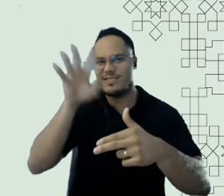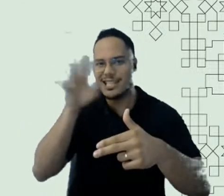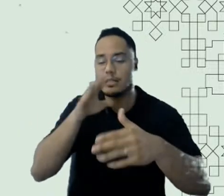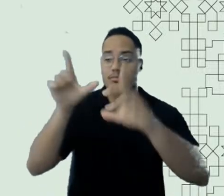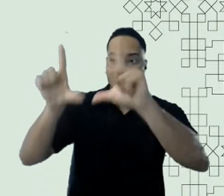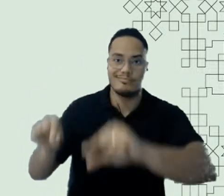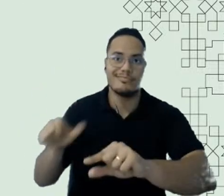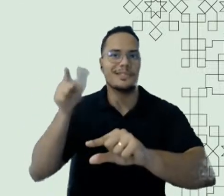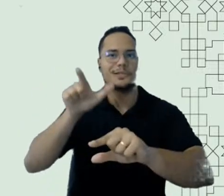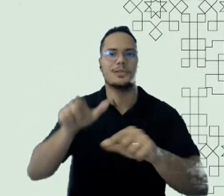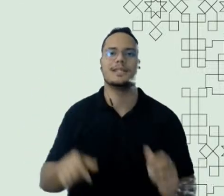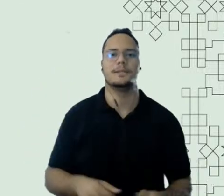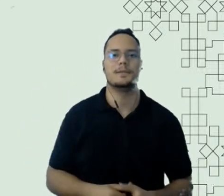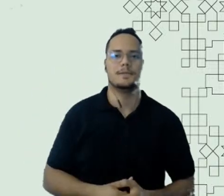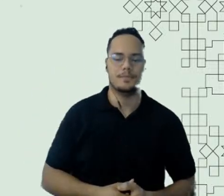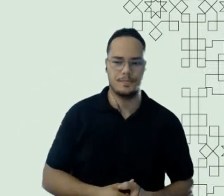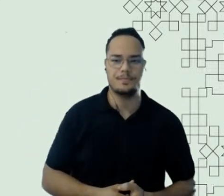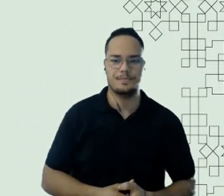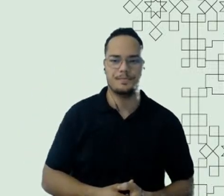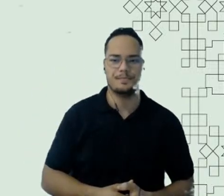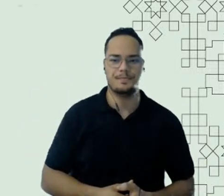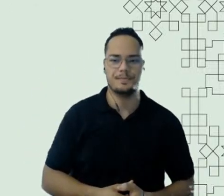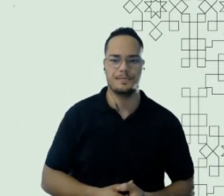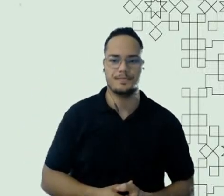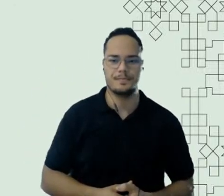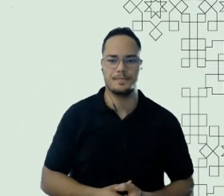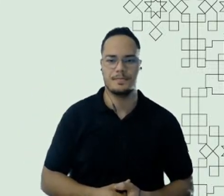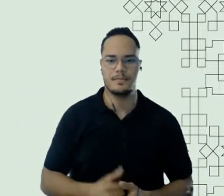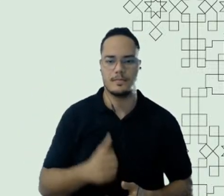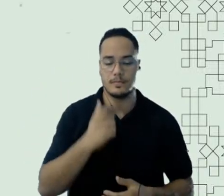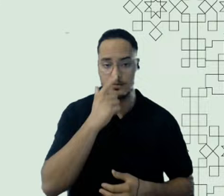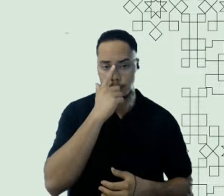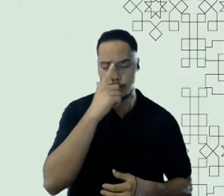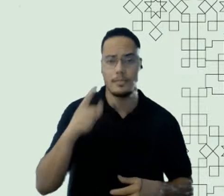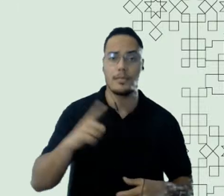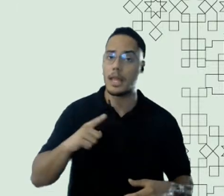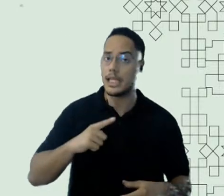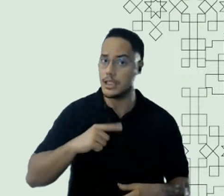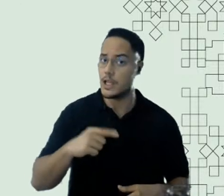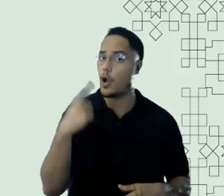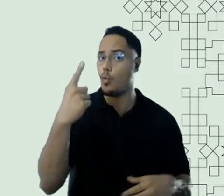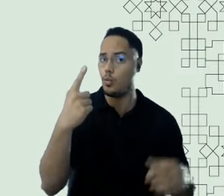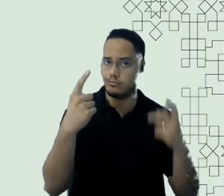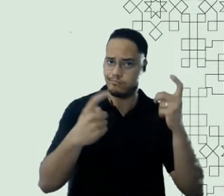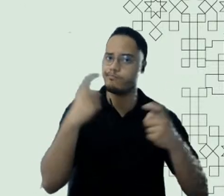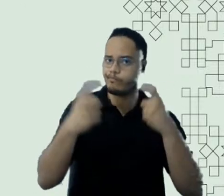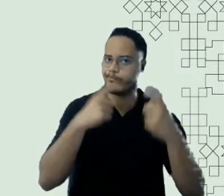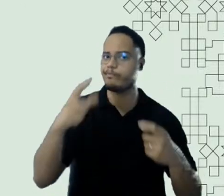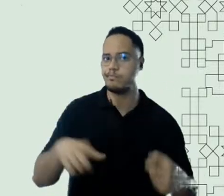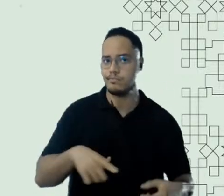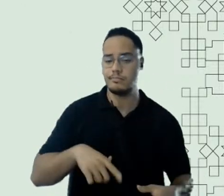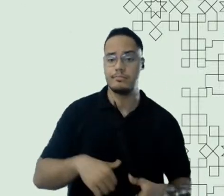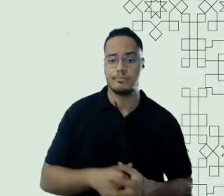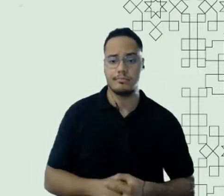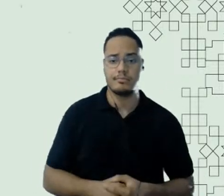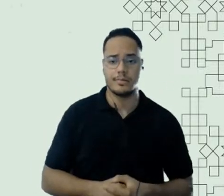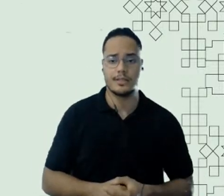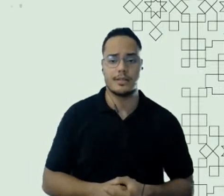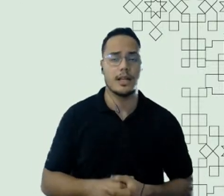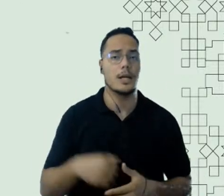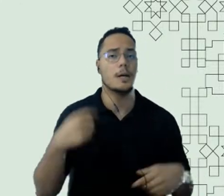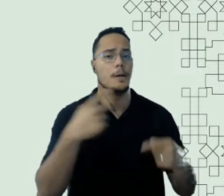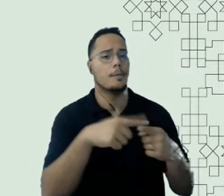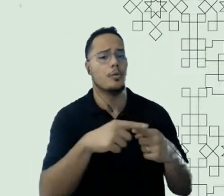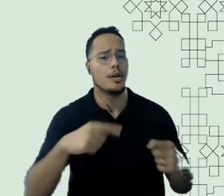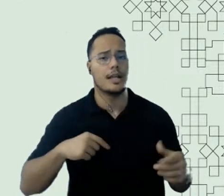was the fact that, okay, but there is this amazing digital environment where a lot of